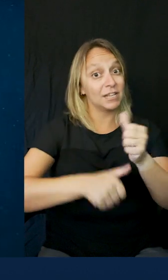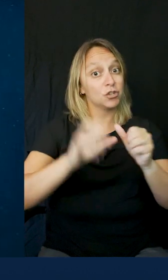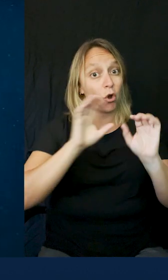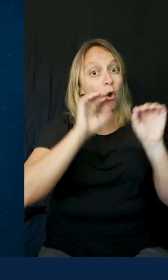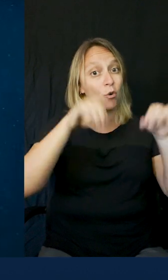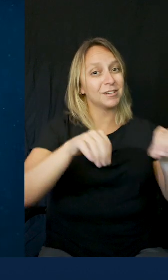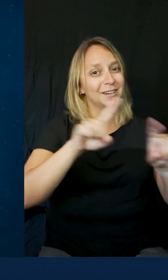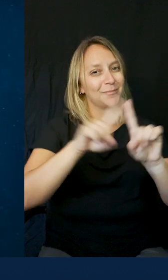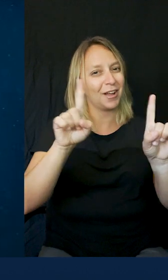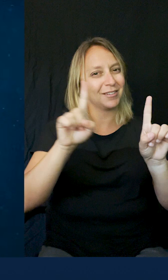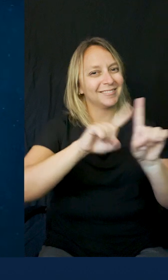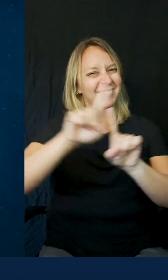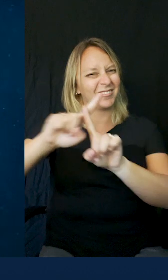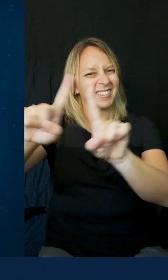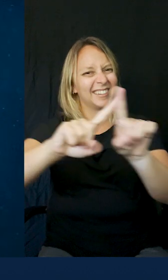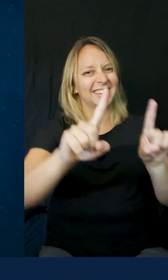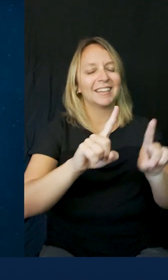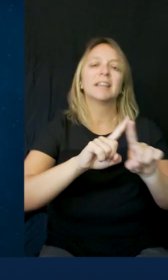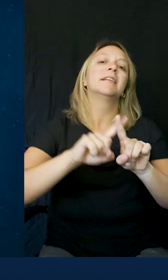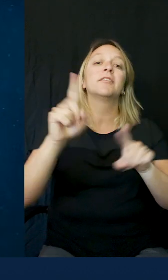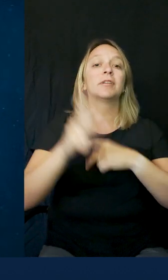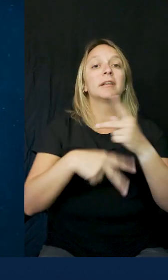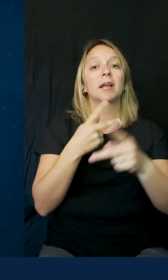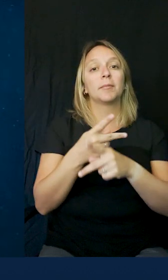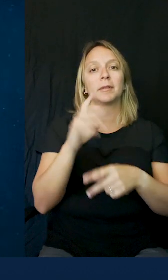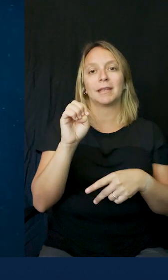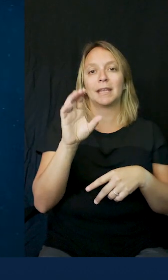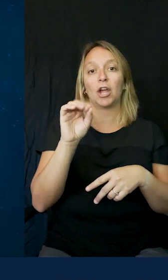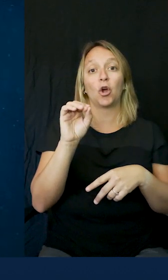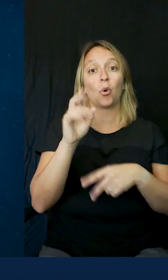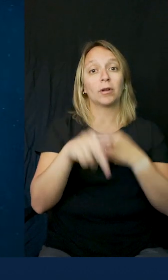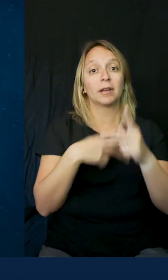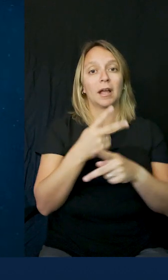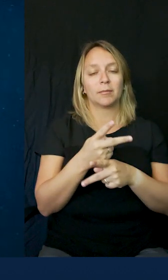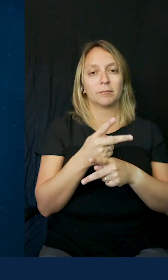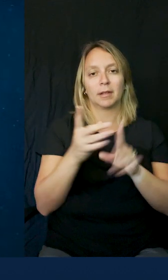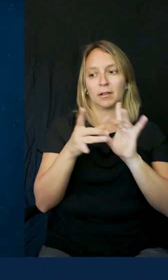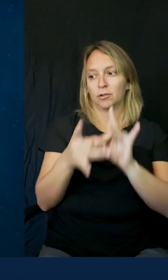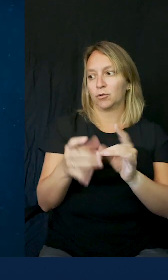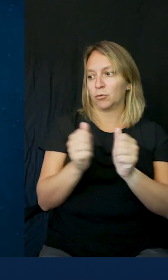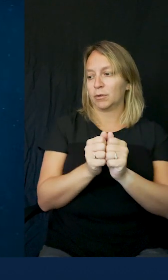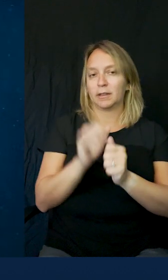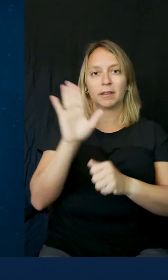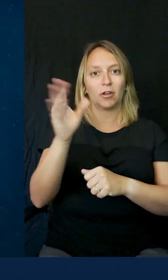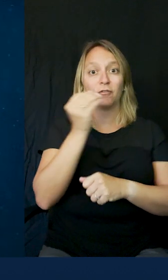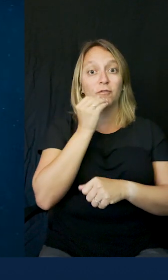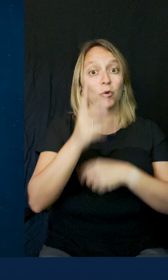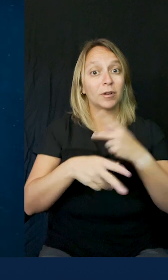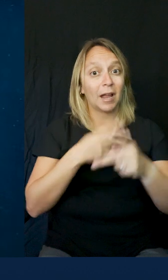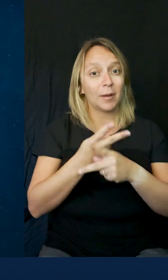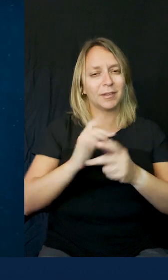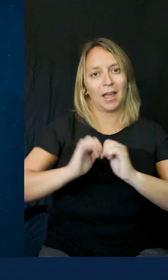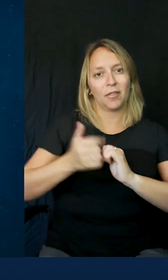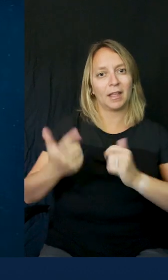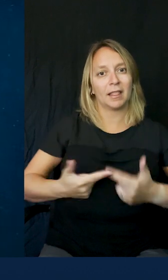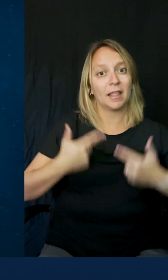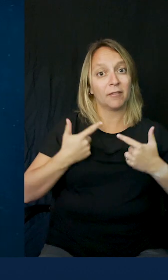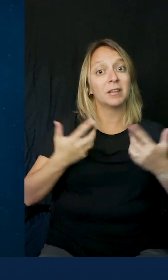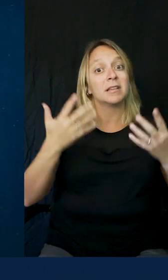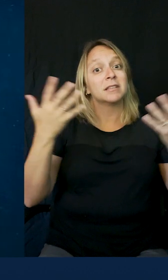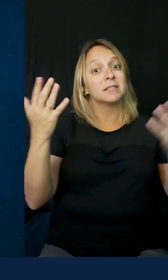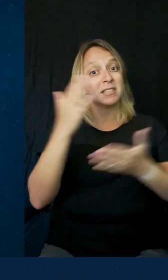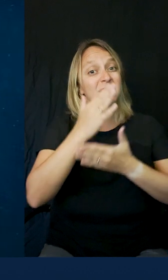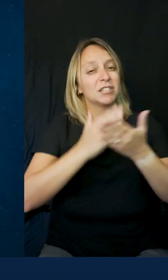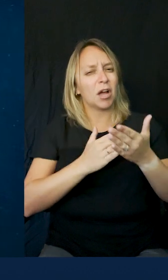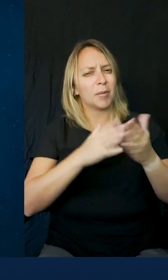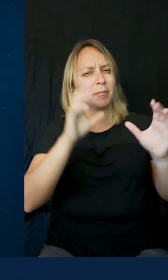are a variety of ecotypes, which has to do with what they eat and how they live. For example, some orcas are prey specialists, some